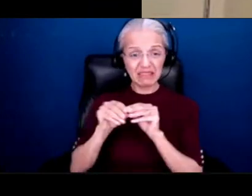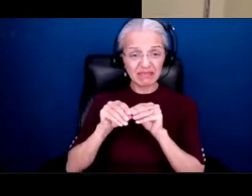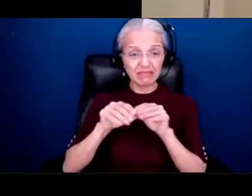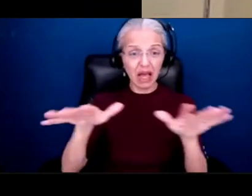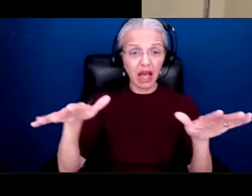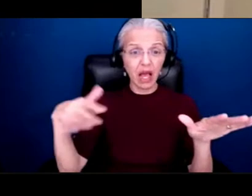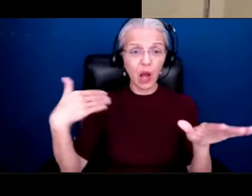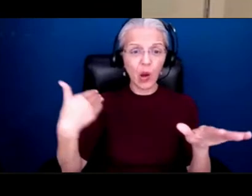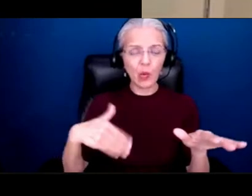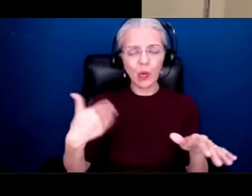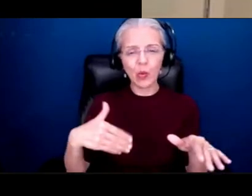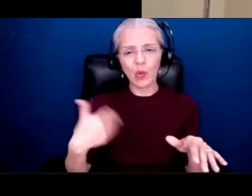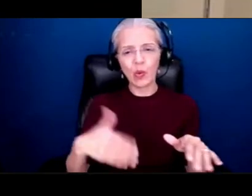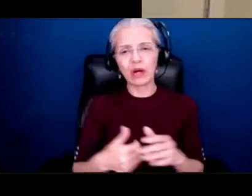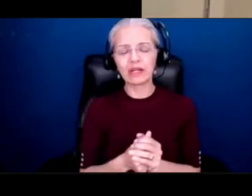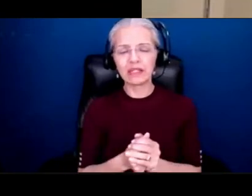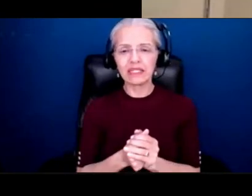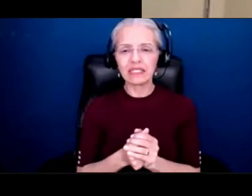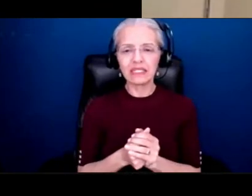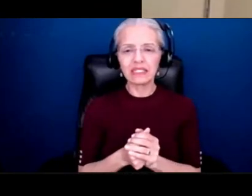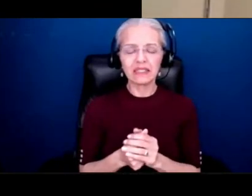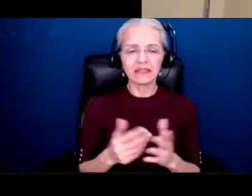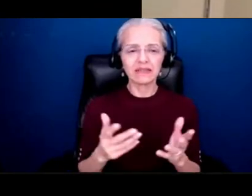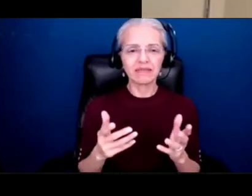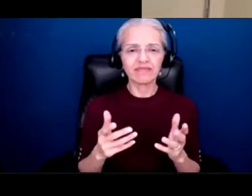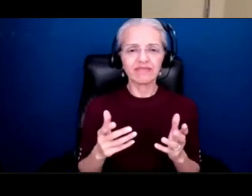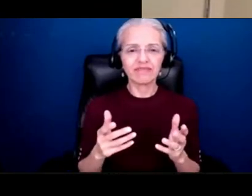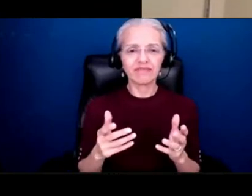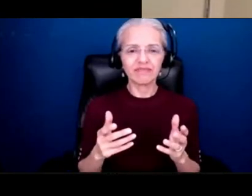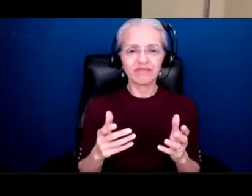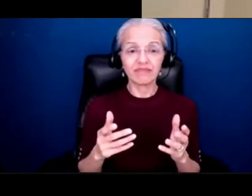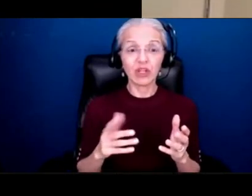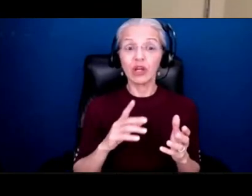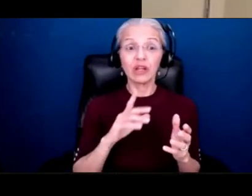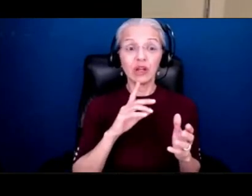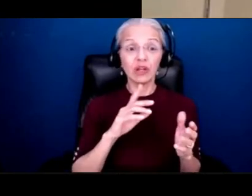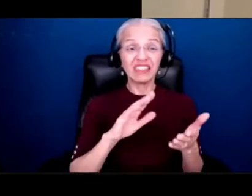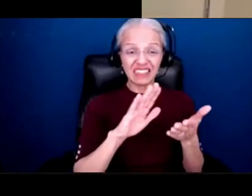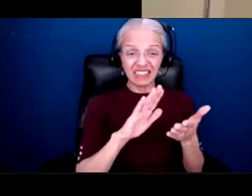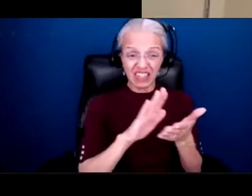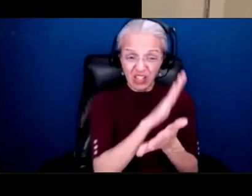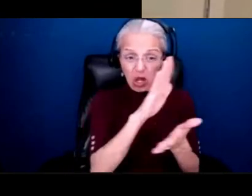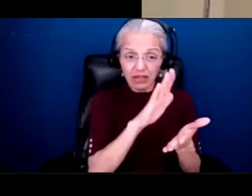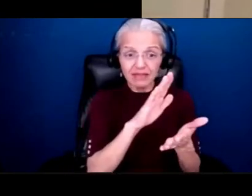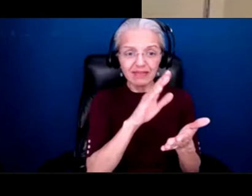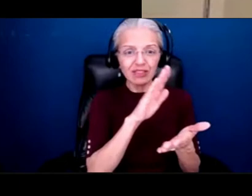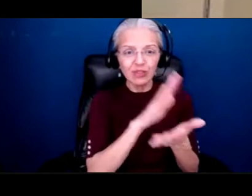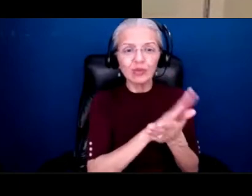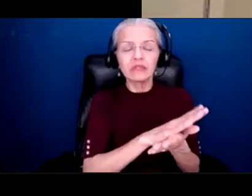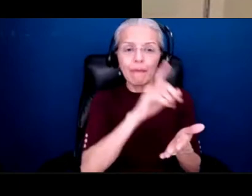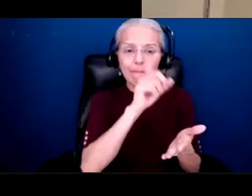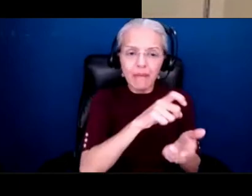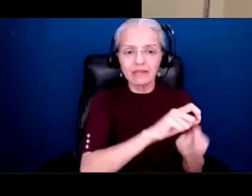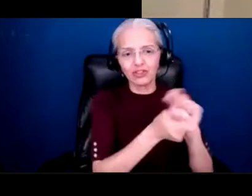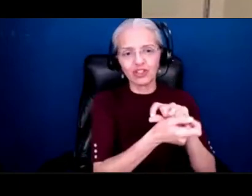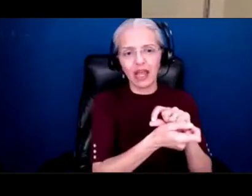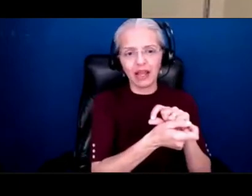global event, where institutions had to change. And I really hope